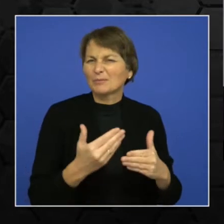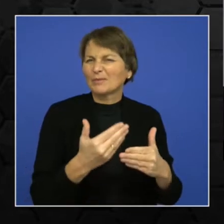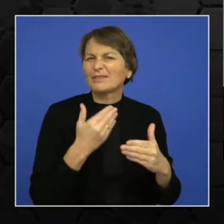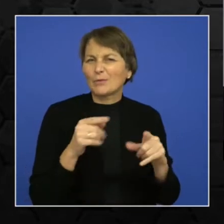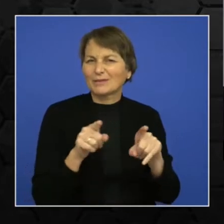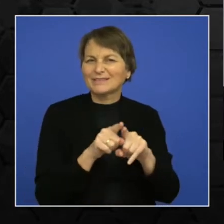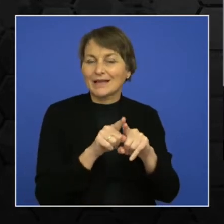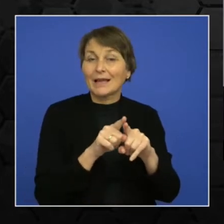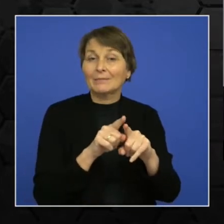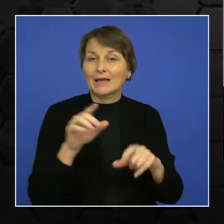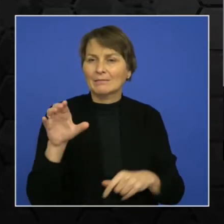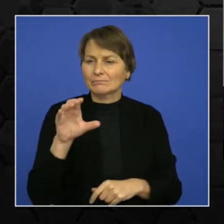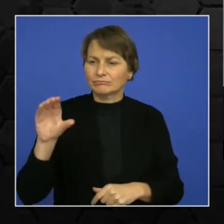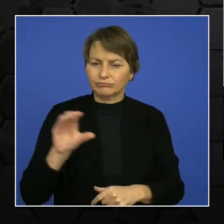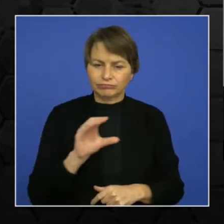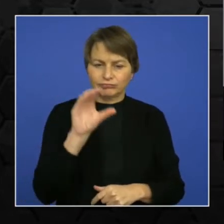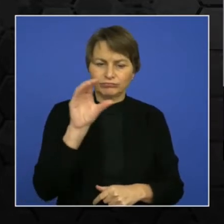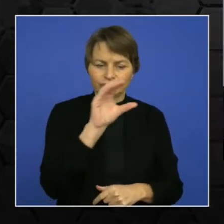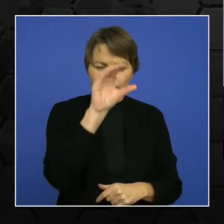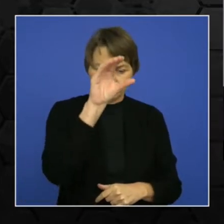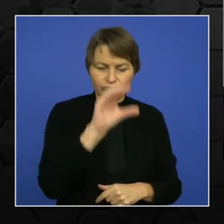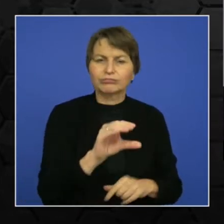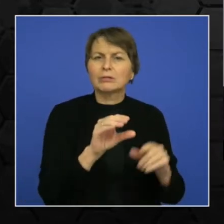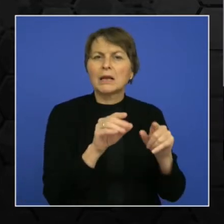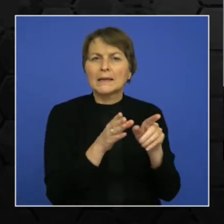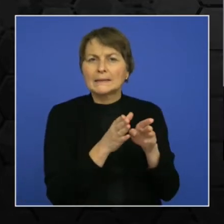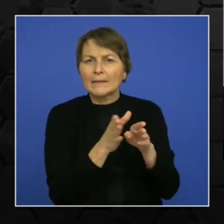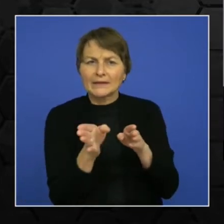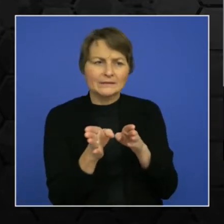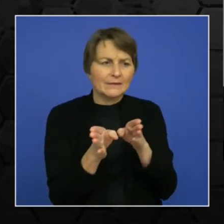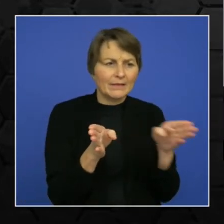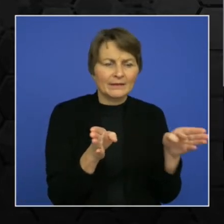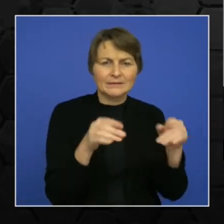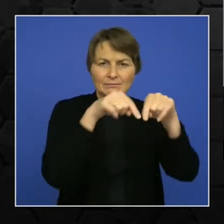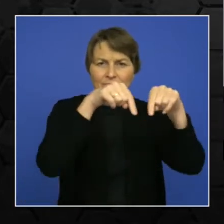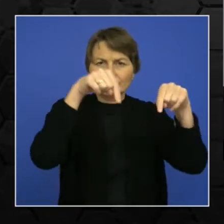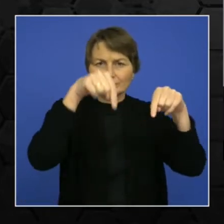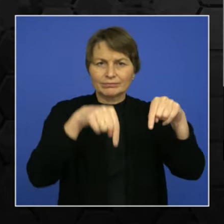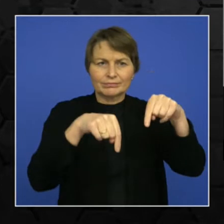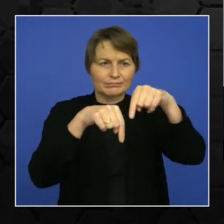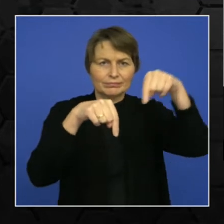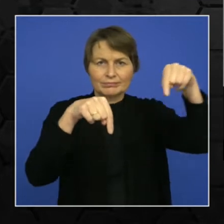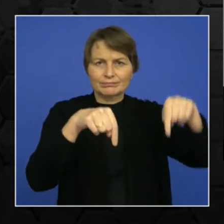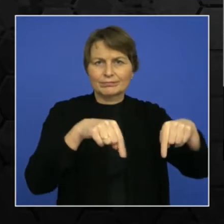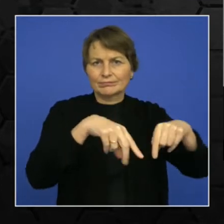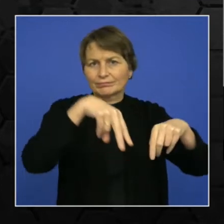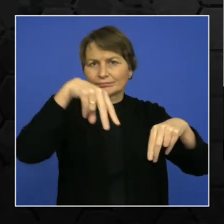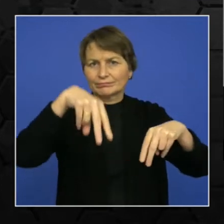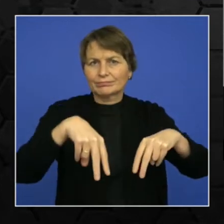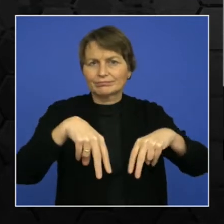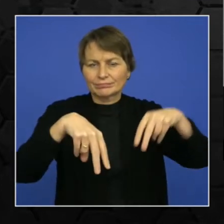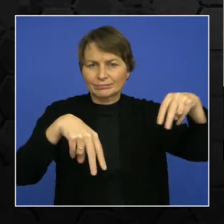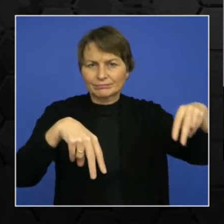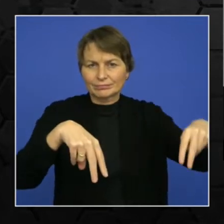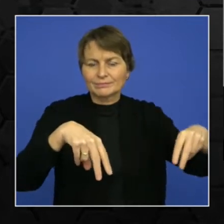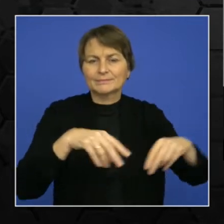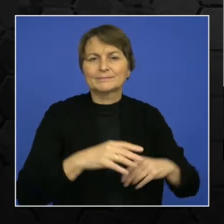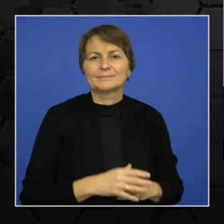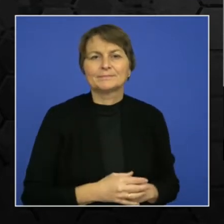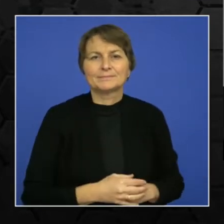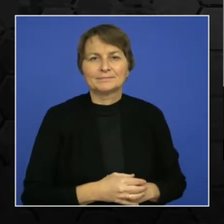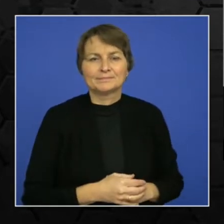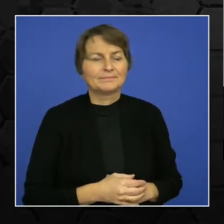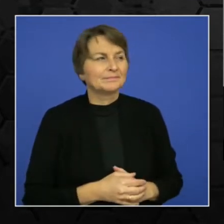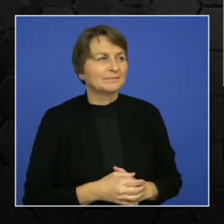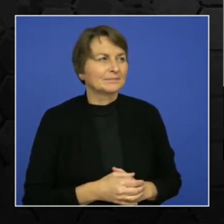a switch case scenario step here. And again, that dollar department stand for dollar and the variable name, whatever you give for.